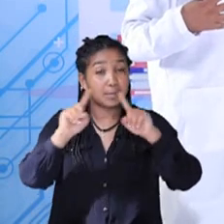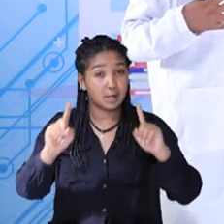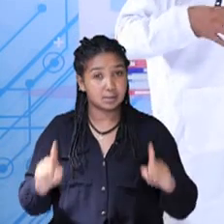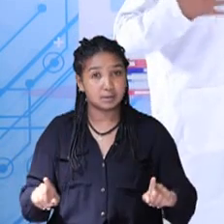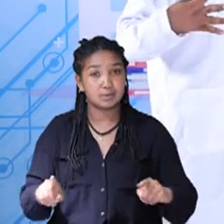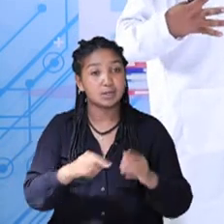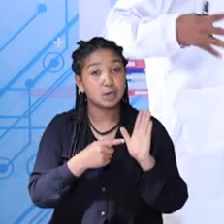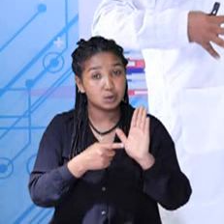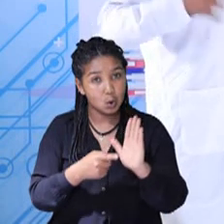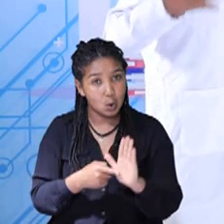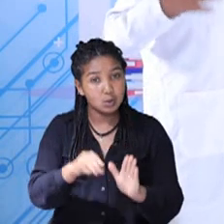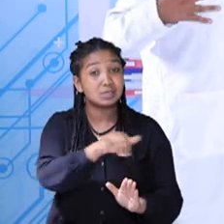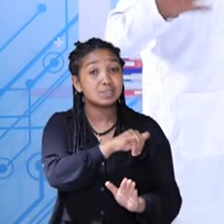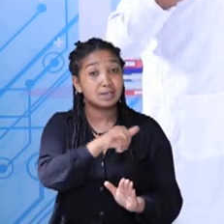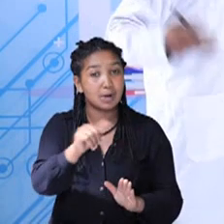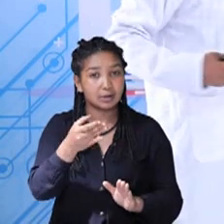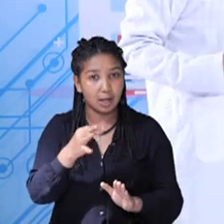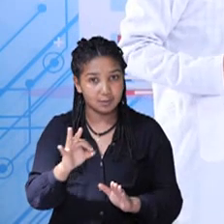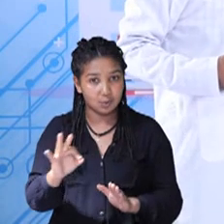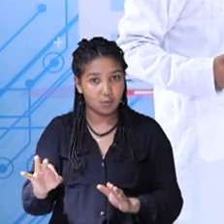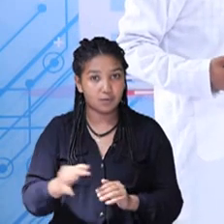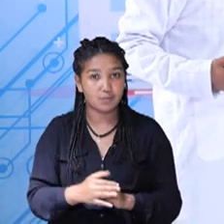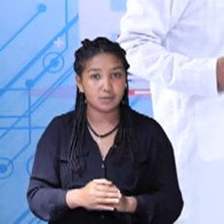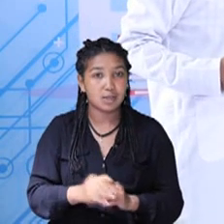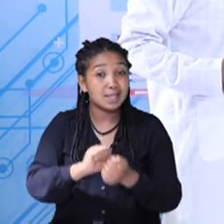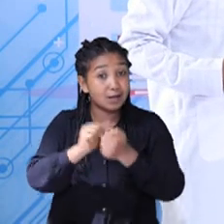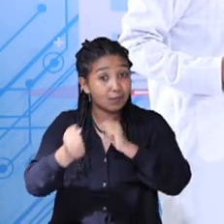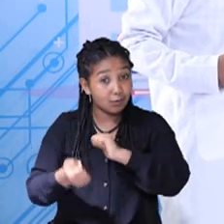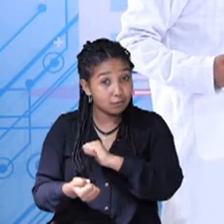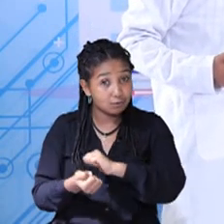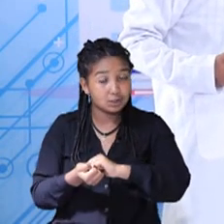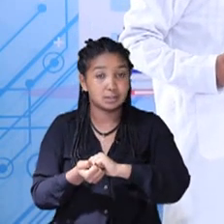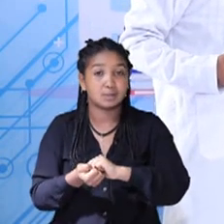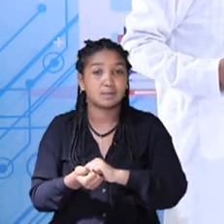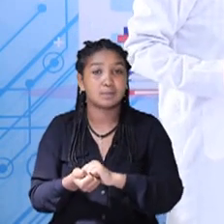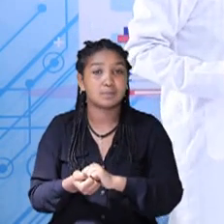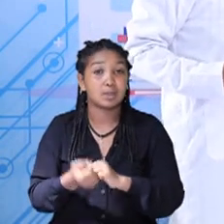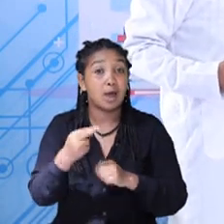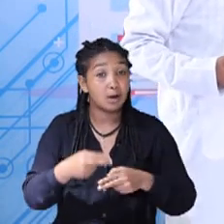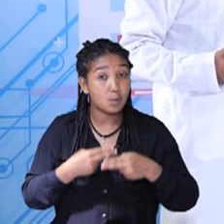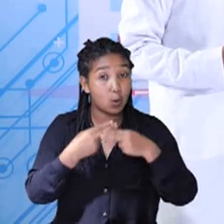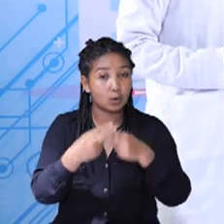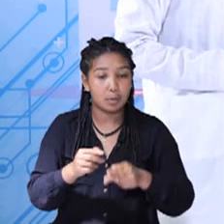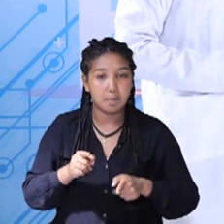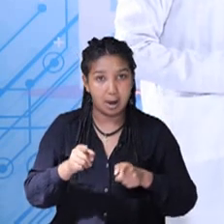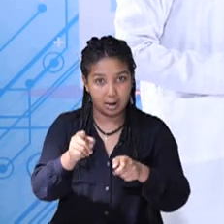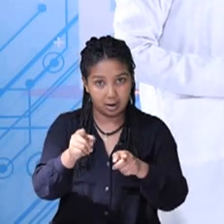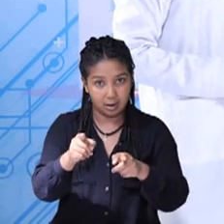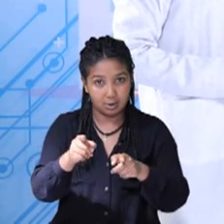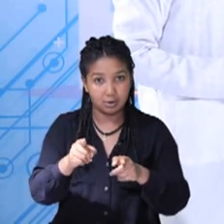but they show similar type of evolution are called